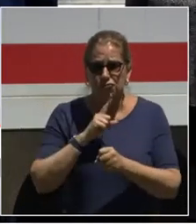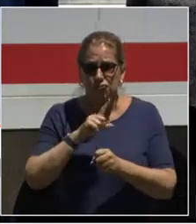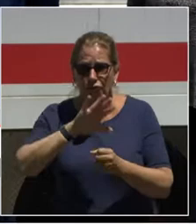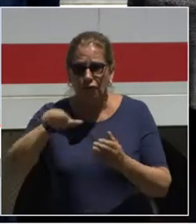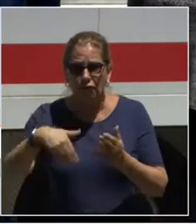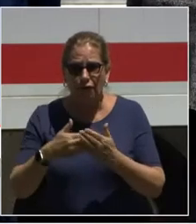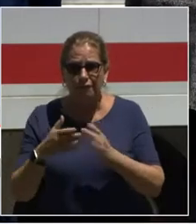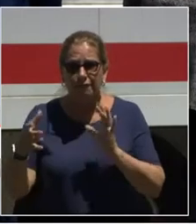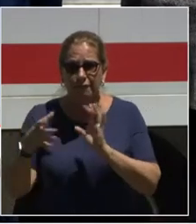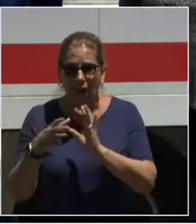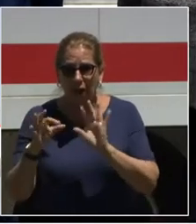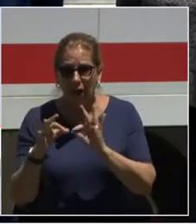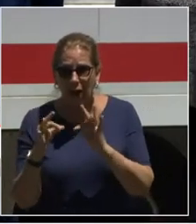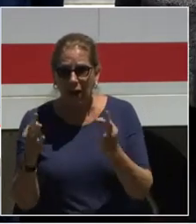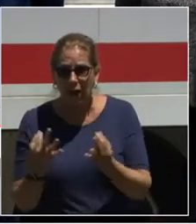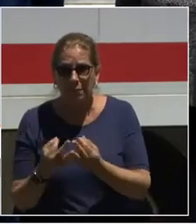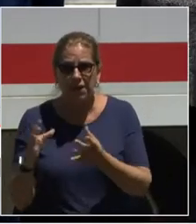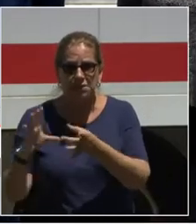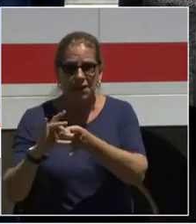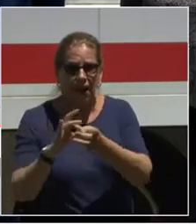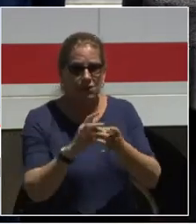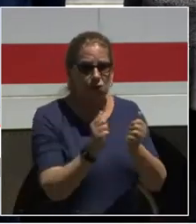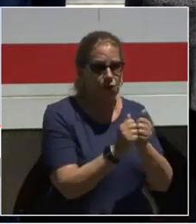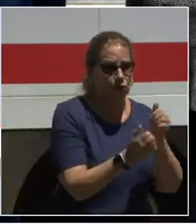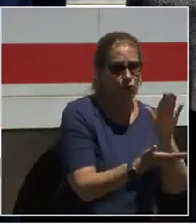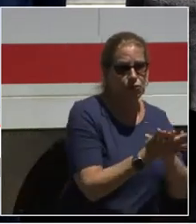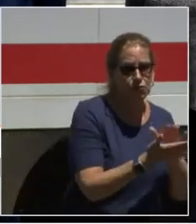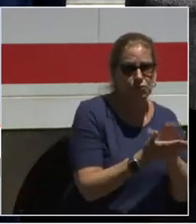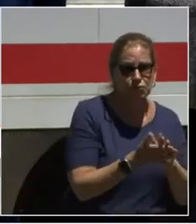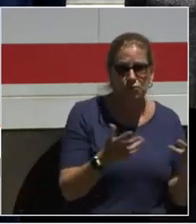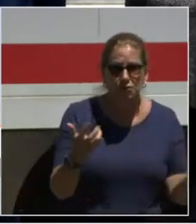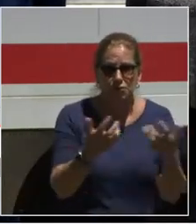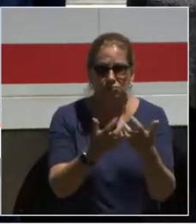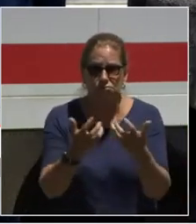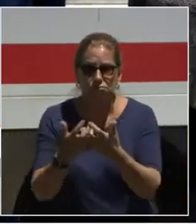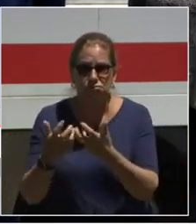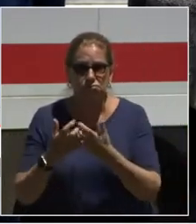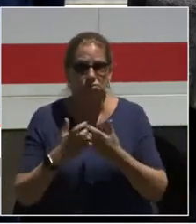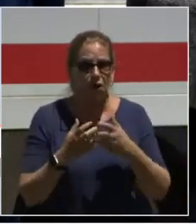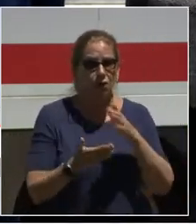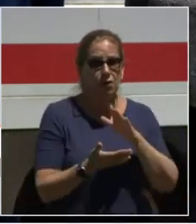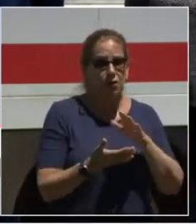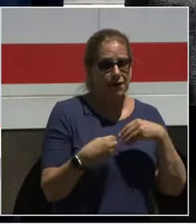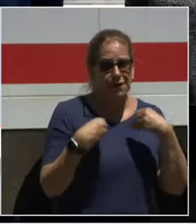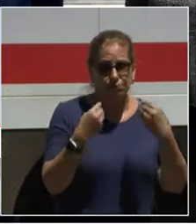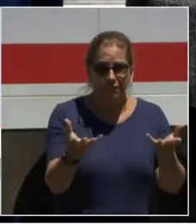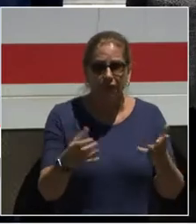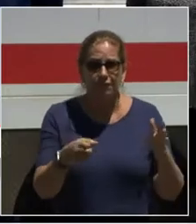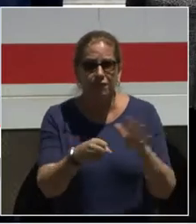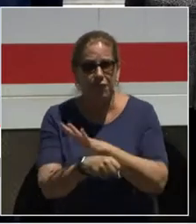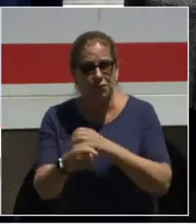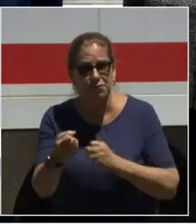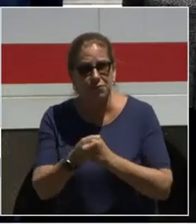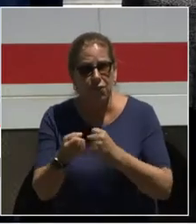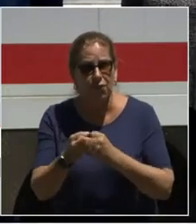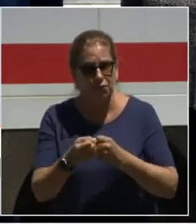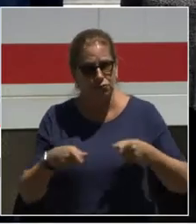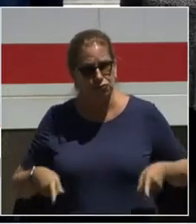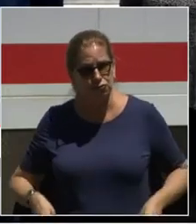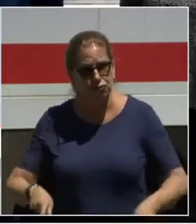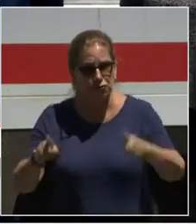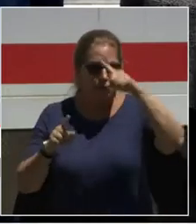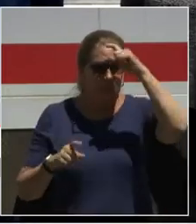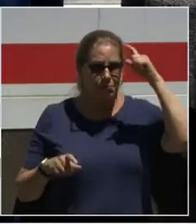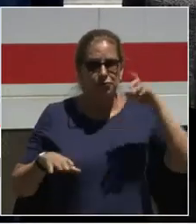have the out-of-school time supports that you will need in the summer, and, of course, that your children have their social and